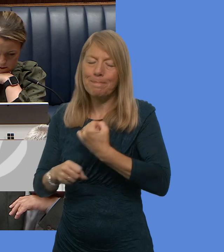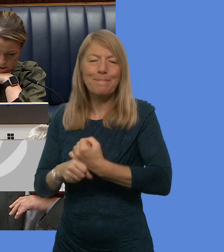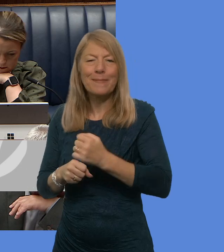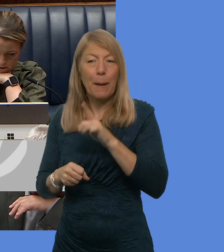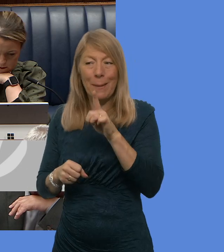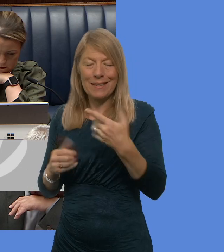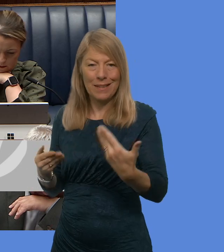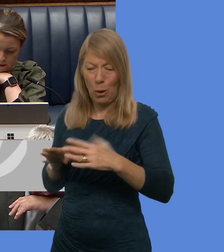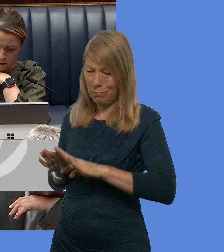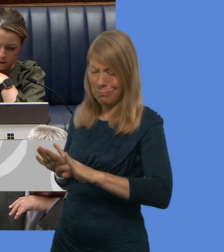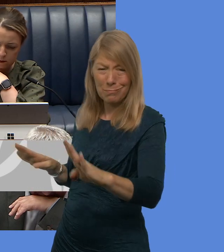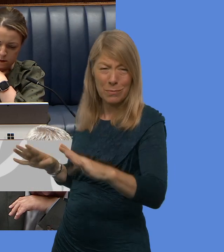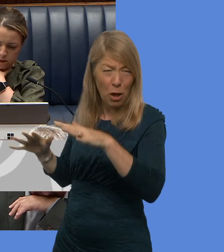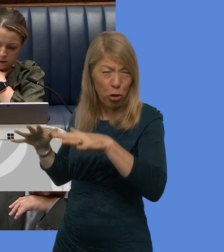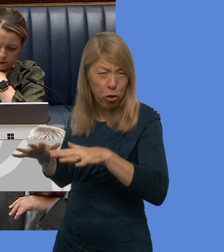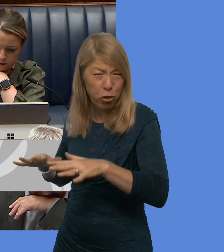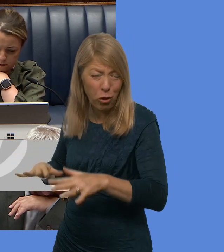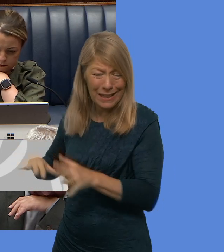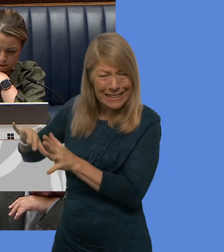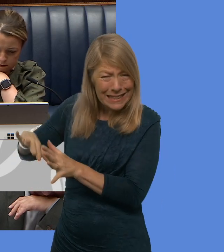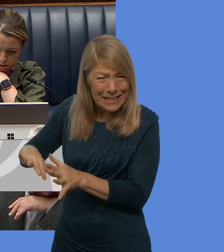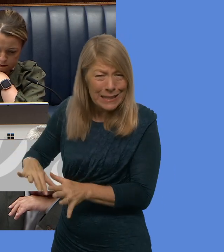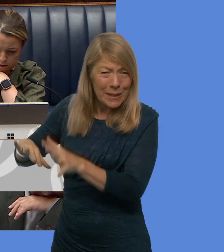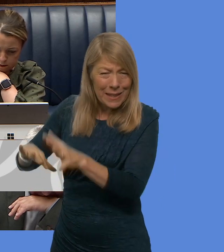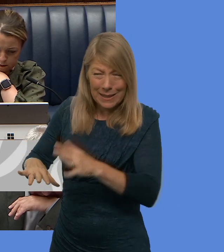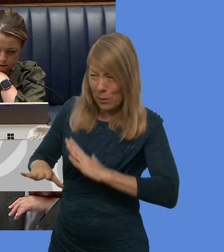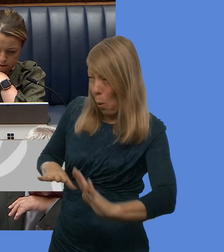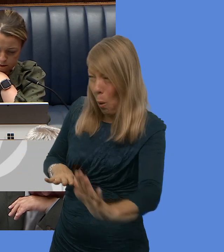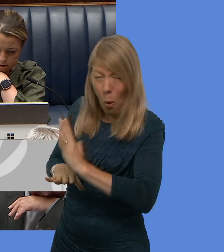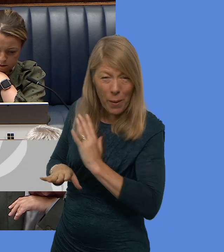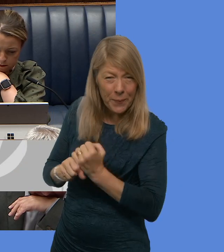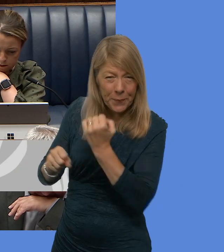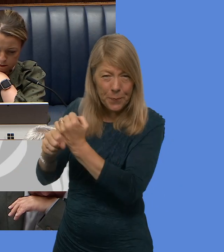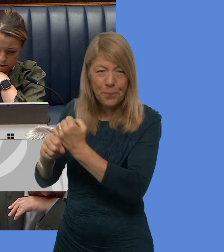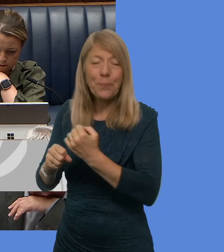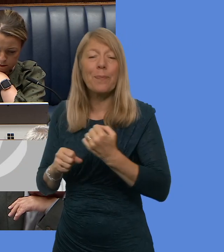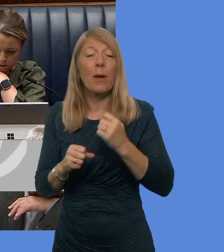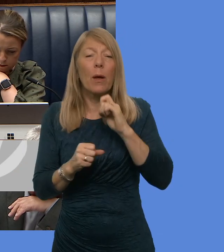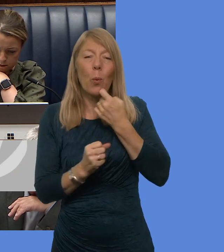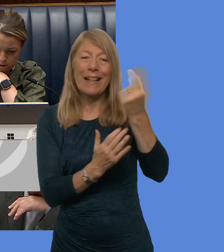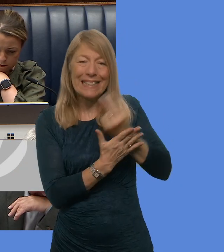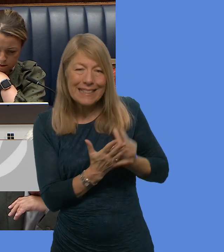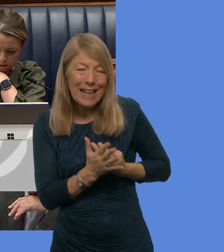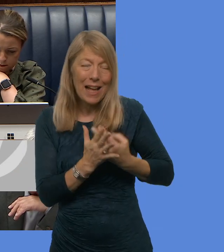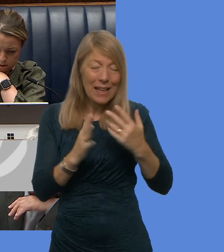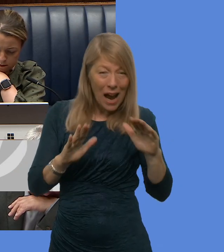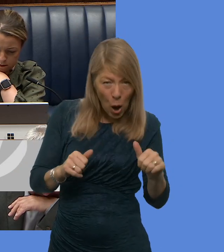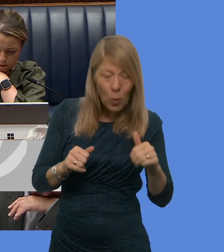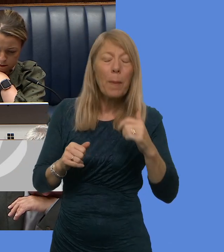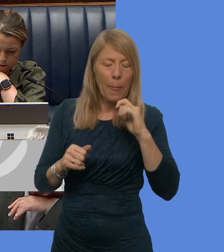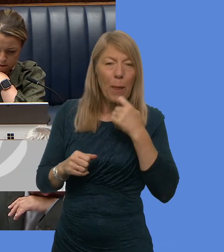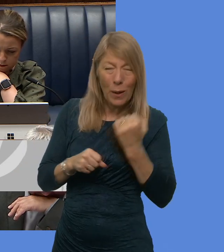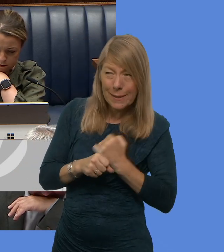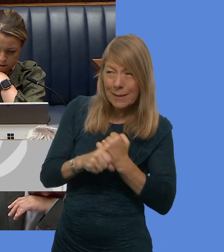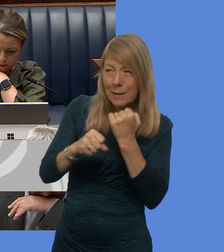brought or to be thoroughly investigated. A design completed and then have this implemented. I can assure the member that my department will